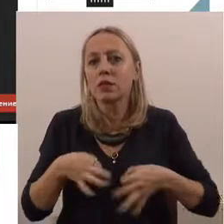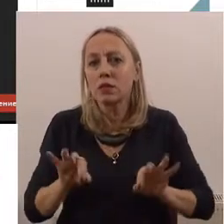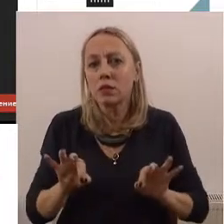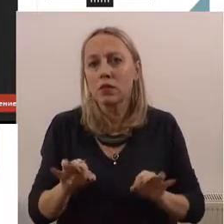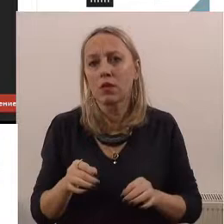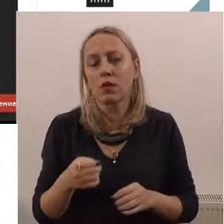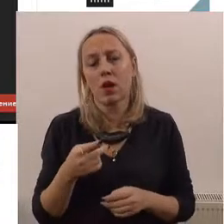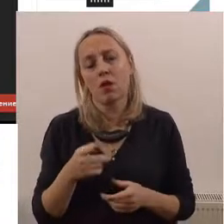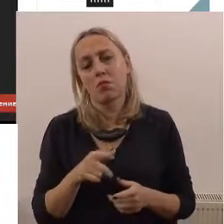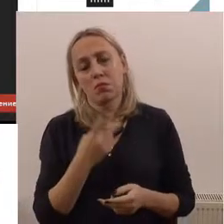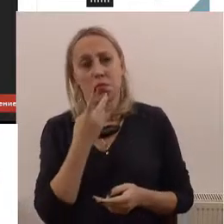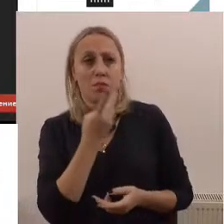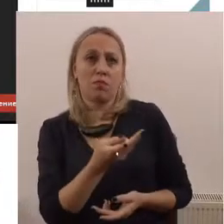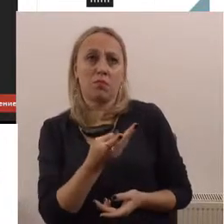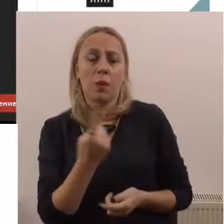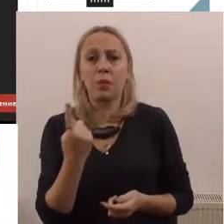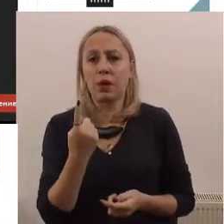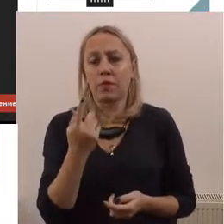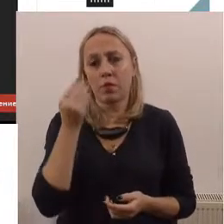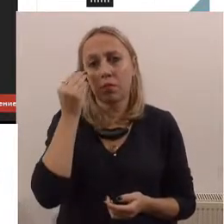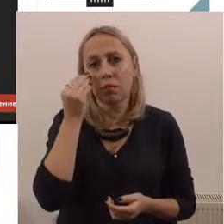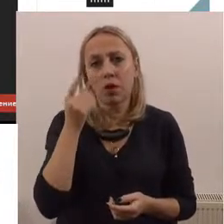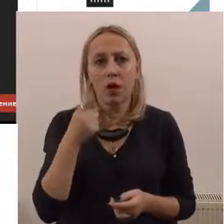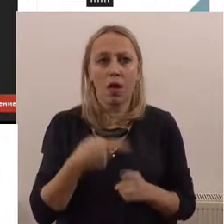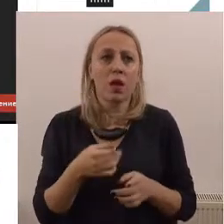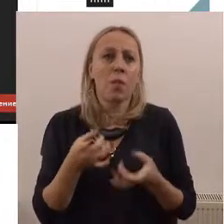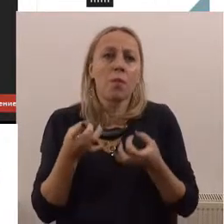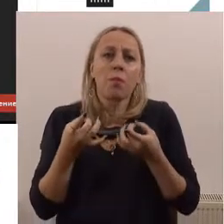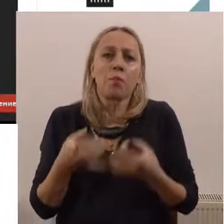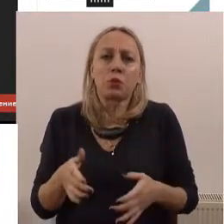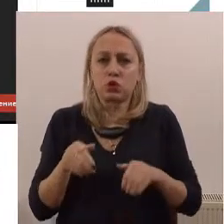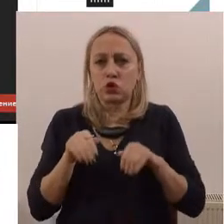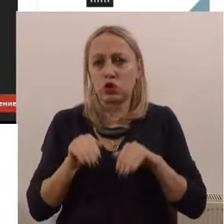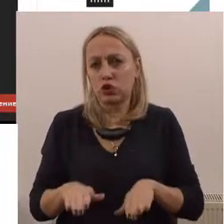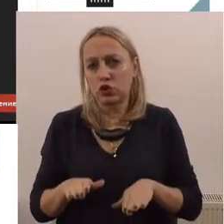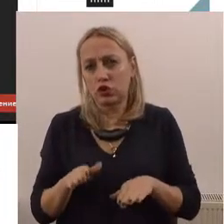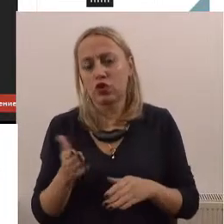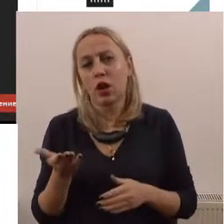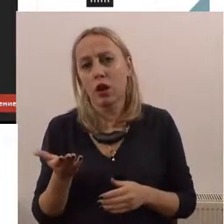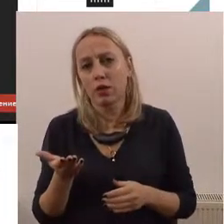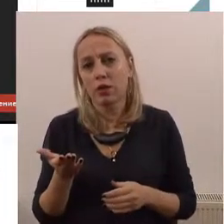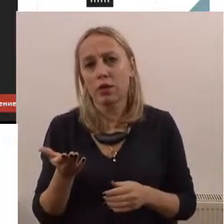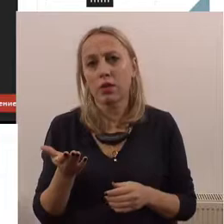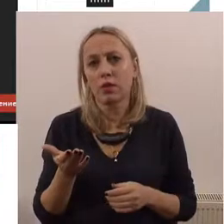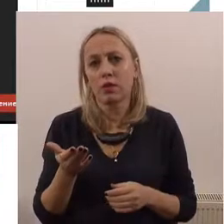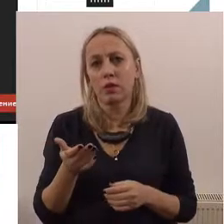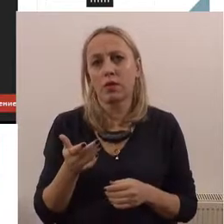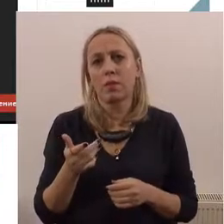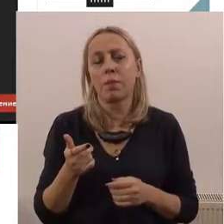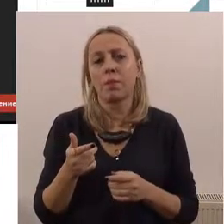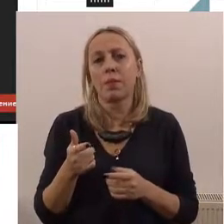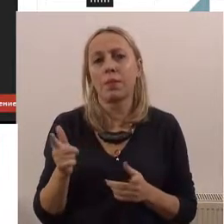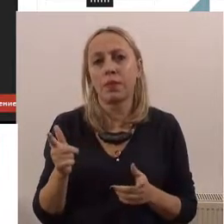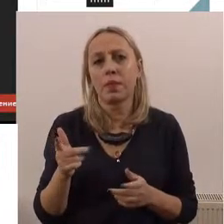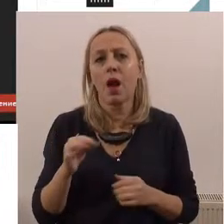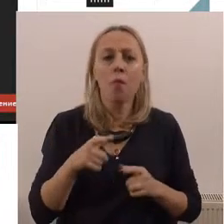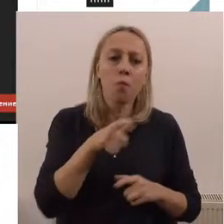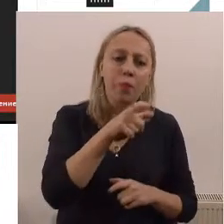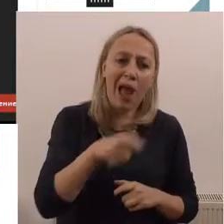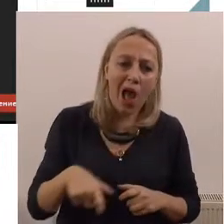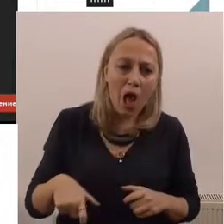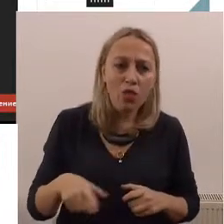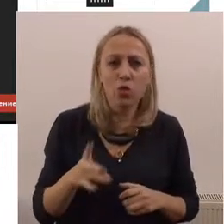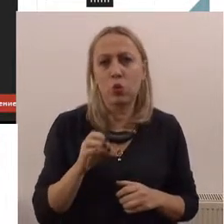mentioned, social inclusivity and accessibility, may seem the simplest solution compared